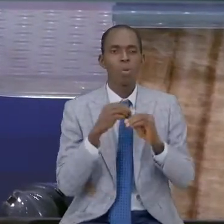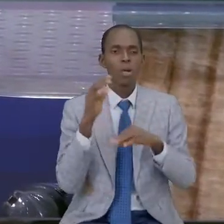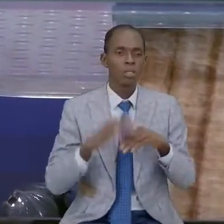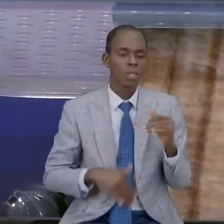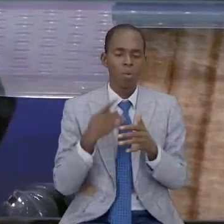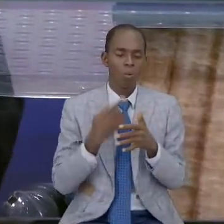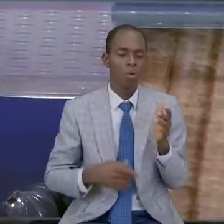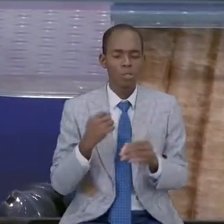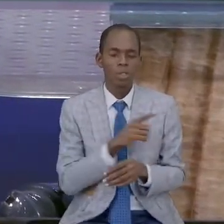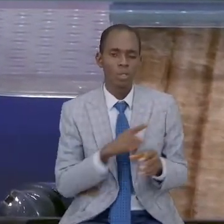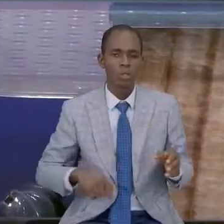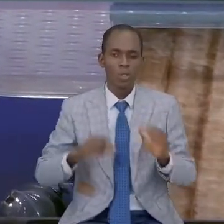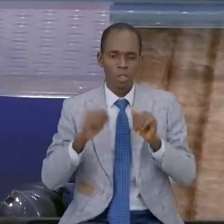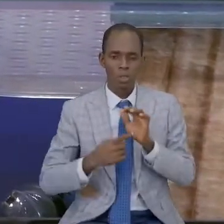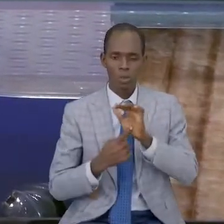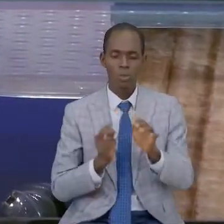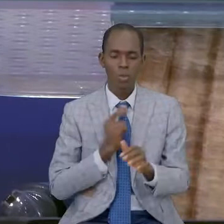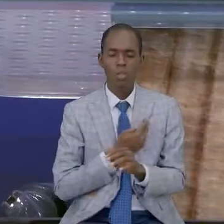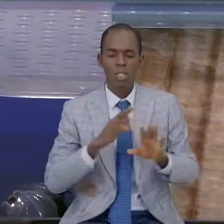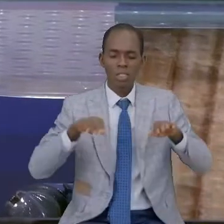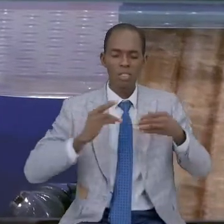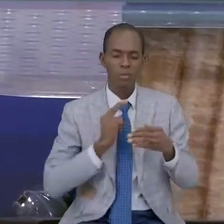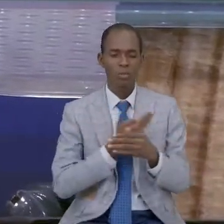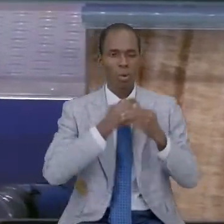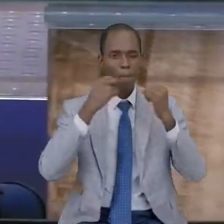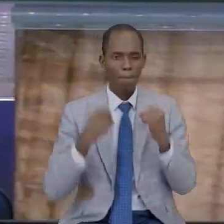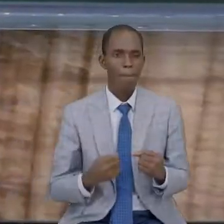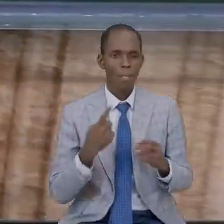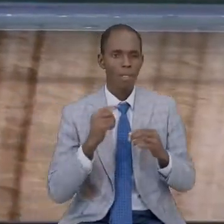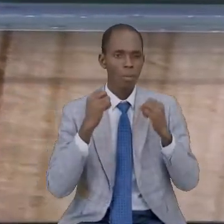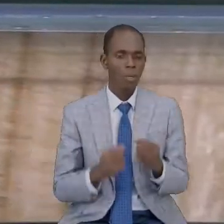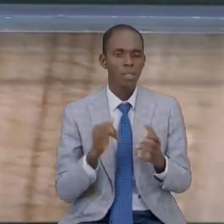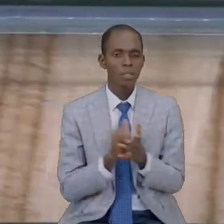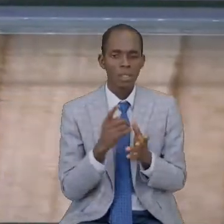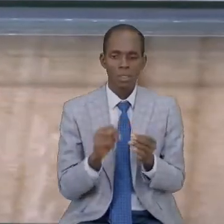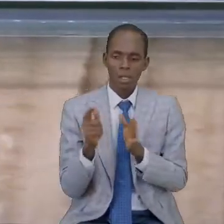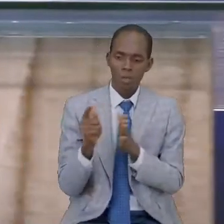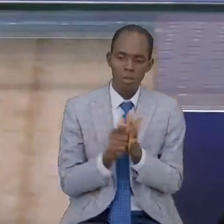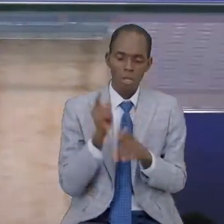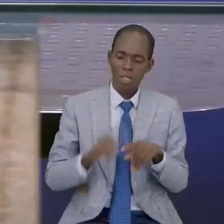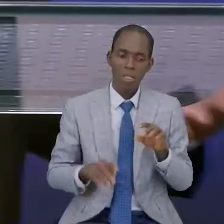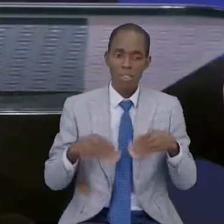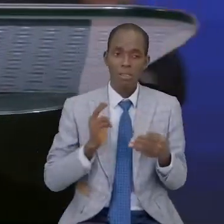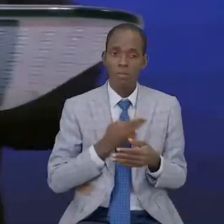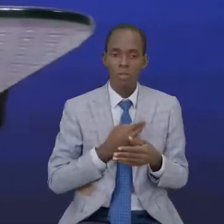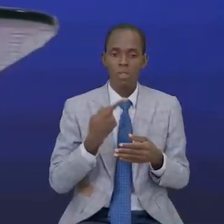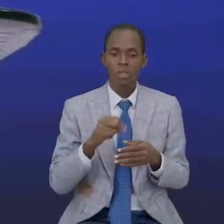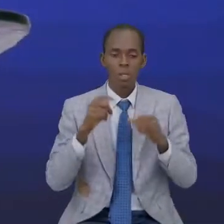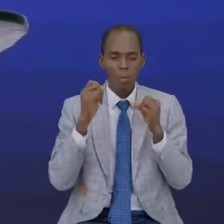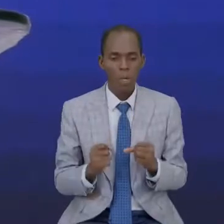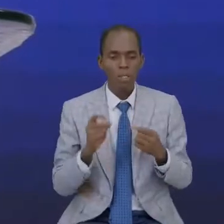law can show us, and he gives us power, the power that the law could not give us, the power to now